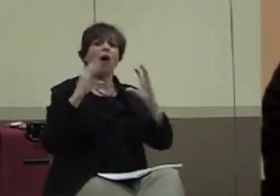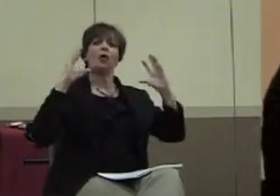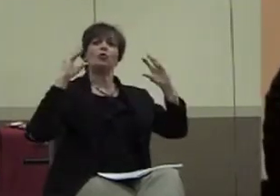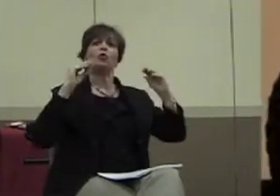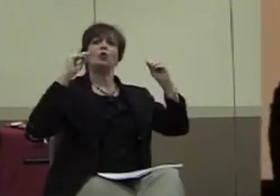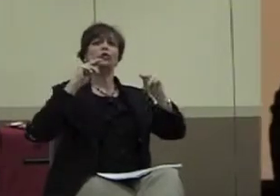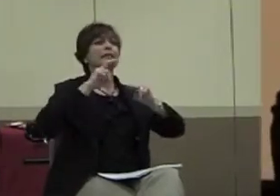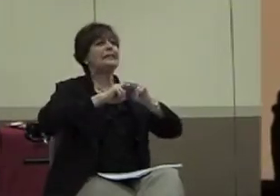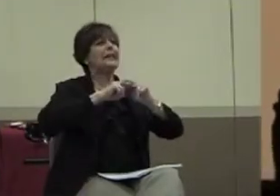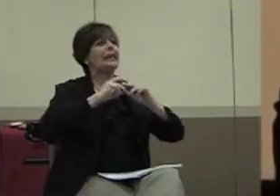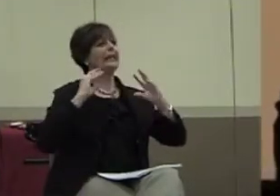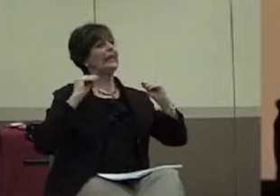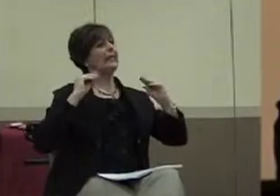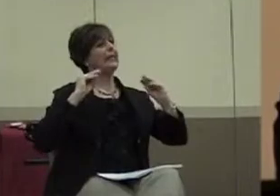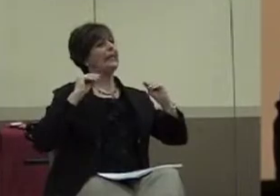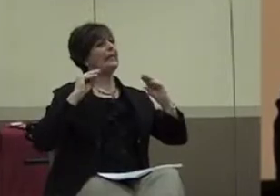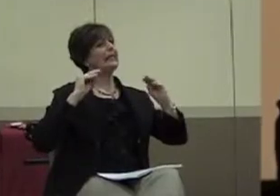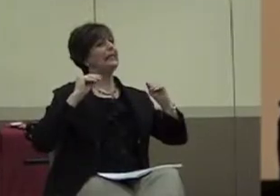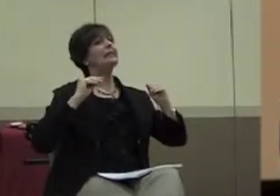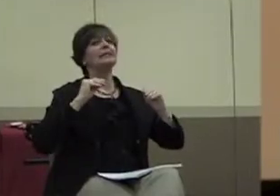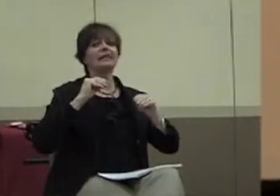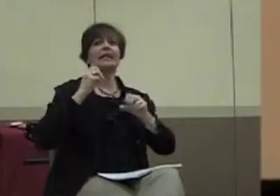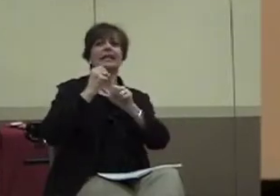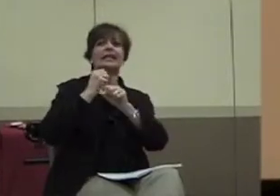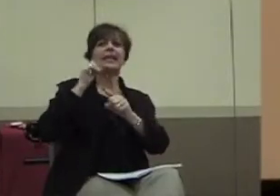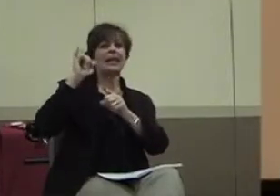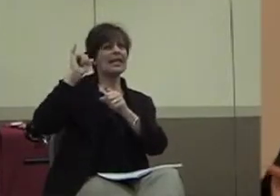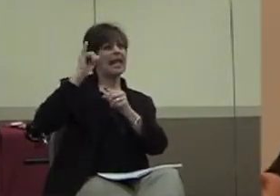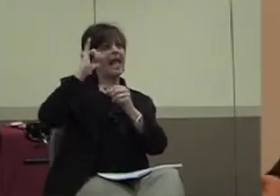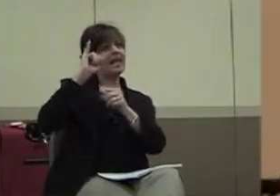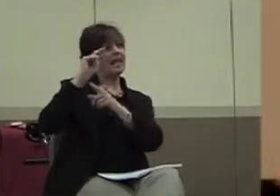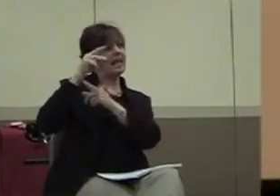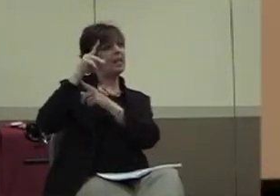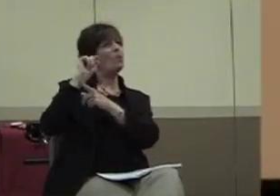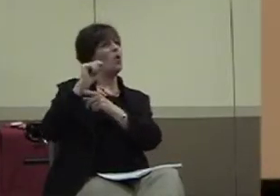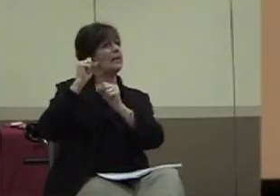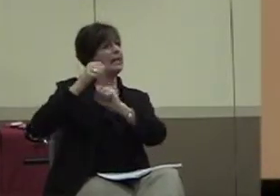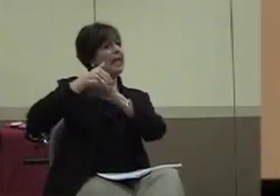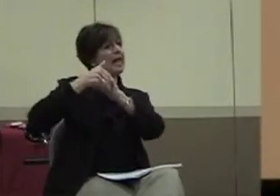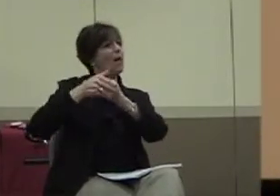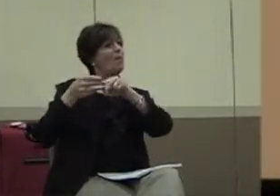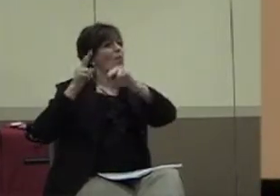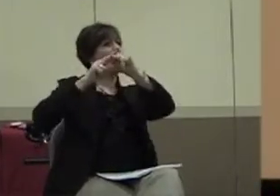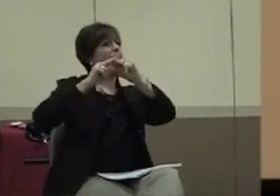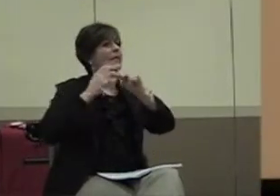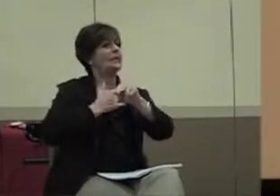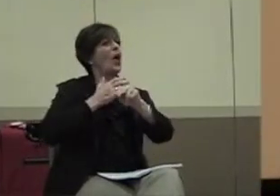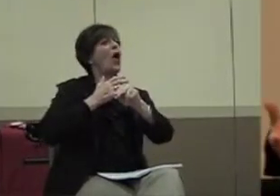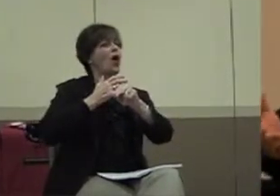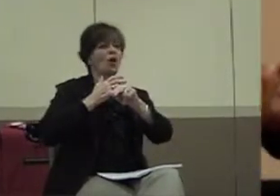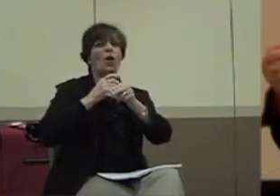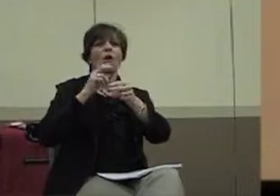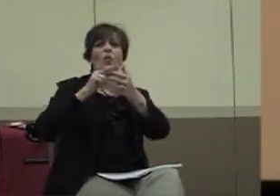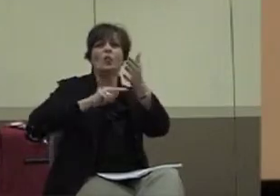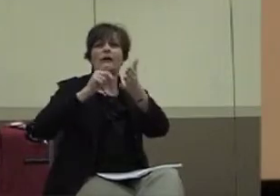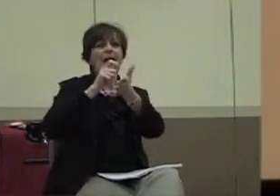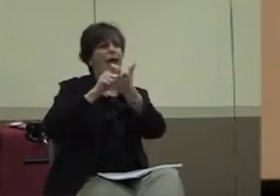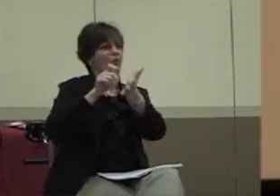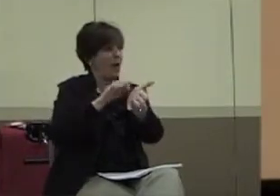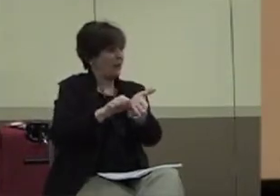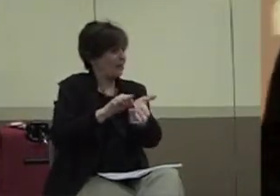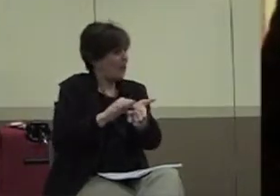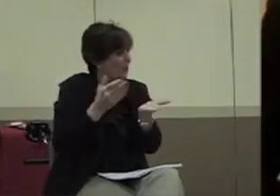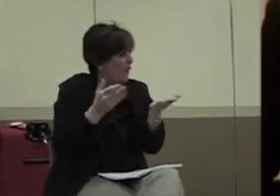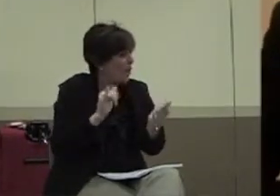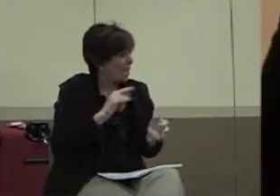of a seat to sit on, or getting some proprioceptive input could help raise our reading and writing scores? I mean, it could be